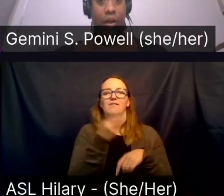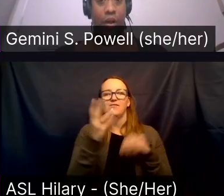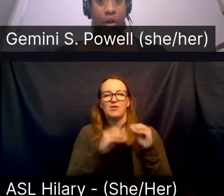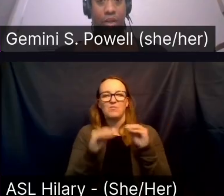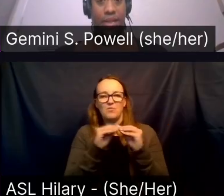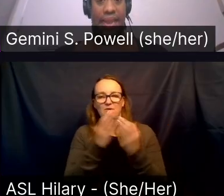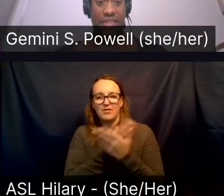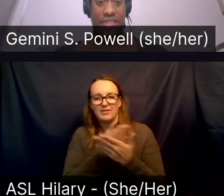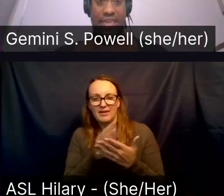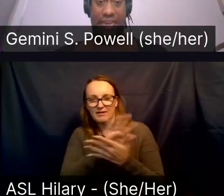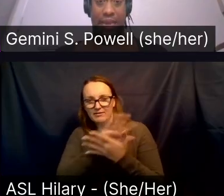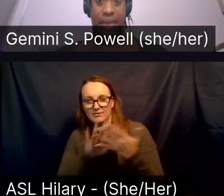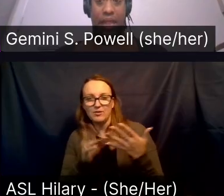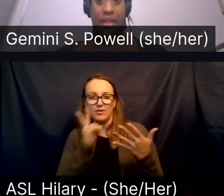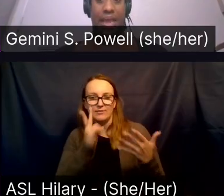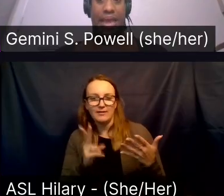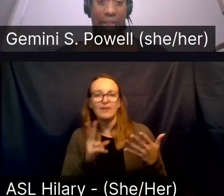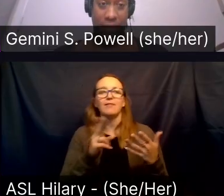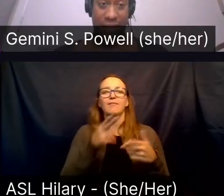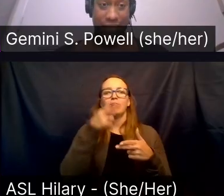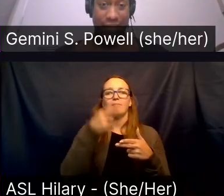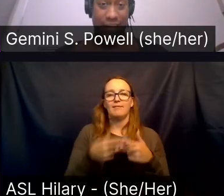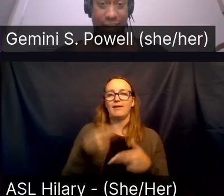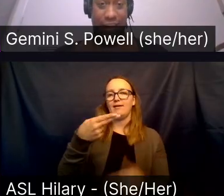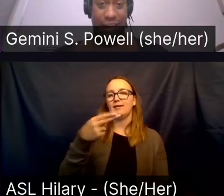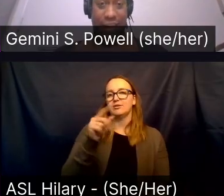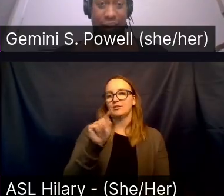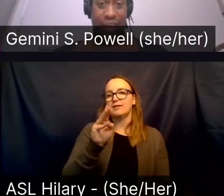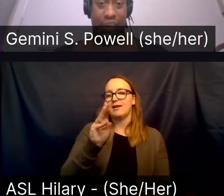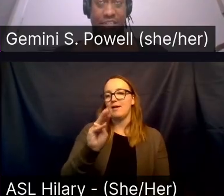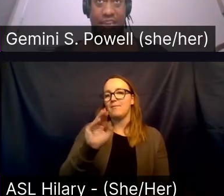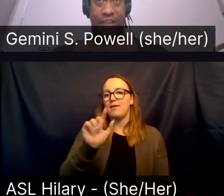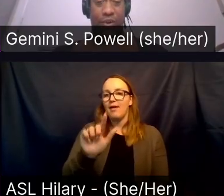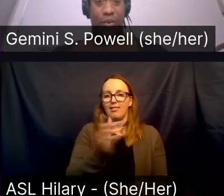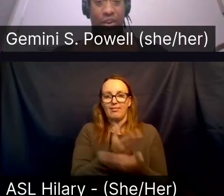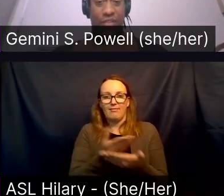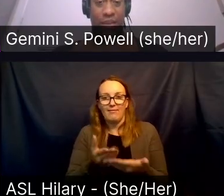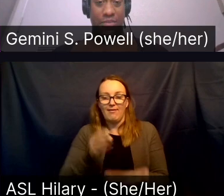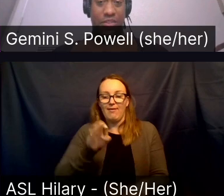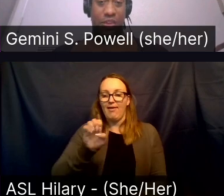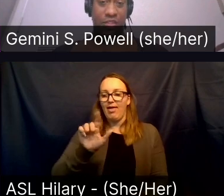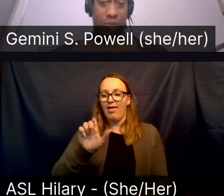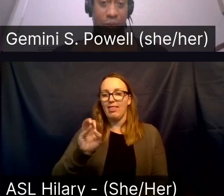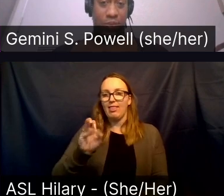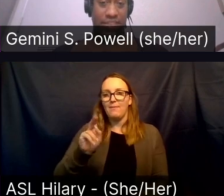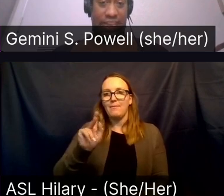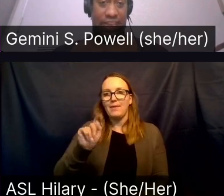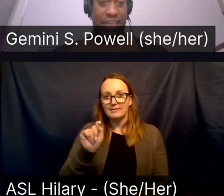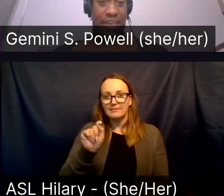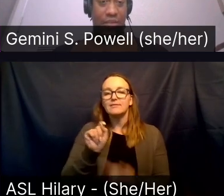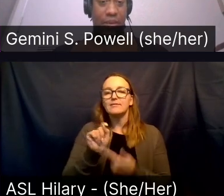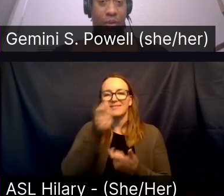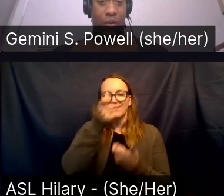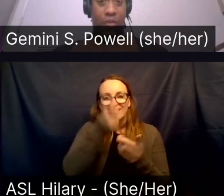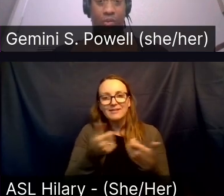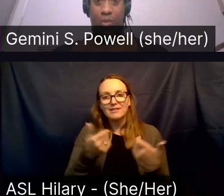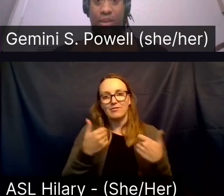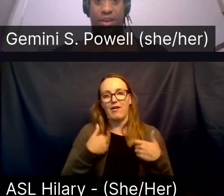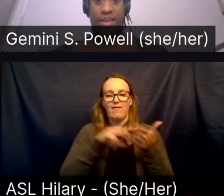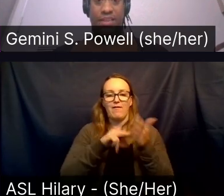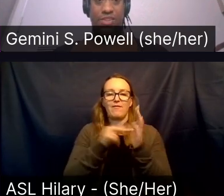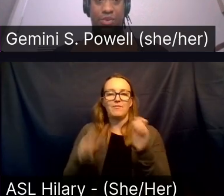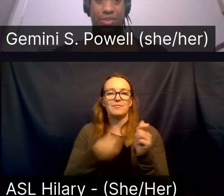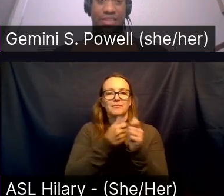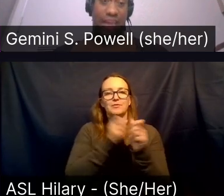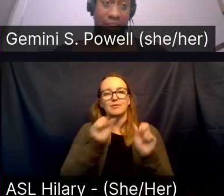They are called HTML elements. Each and every one of them serves a purpose and can be pulled,